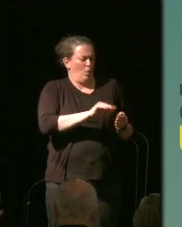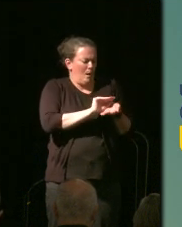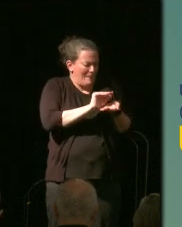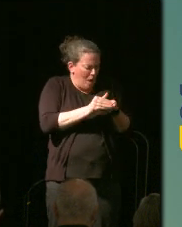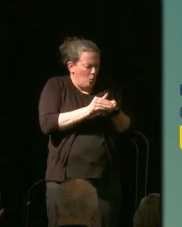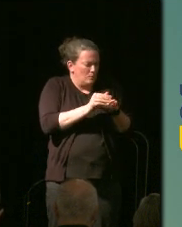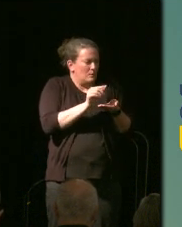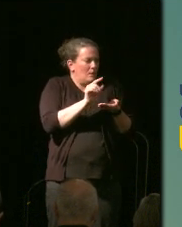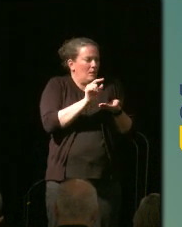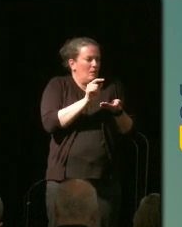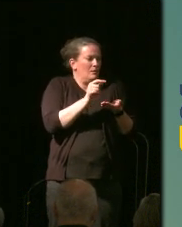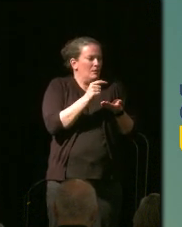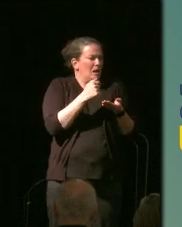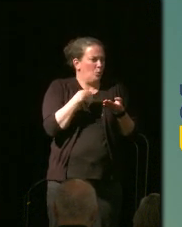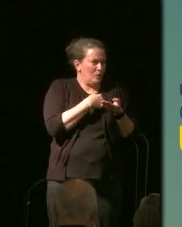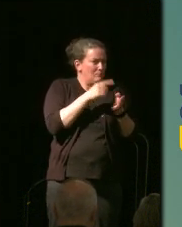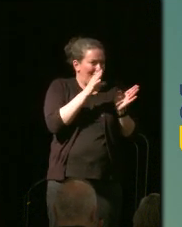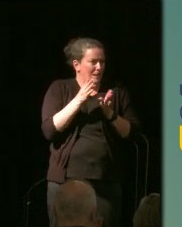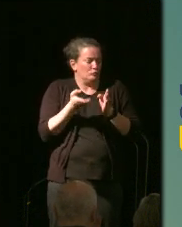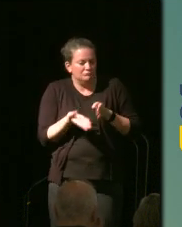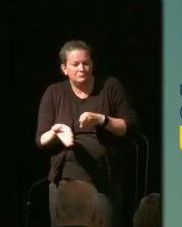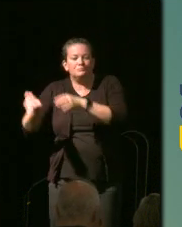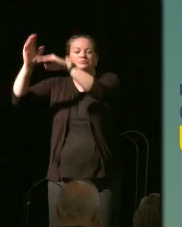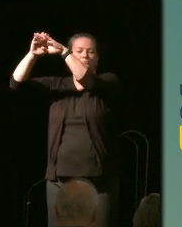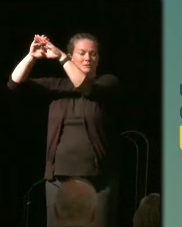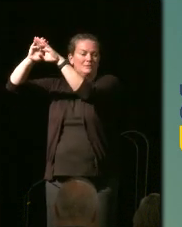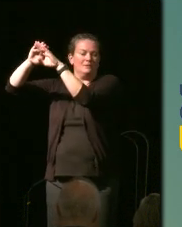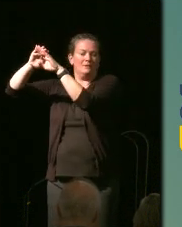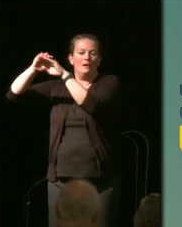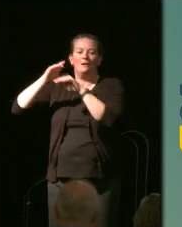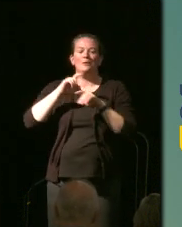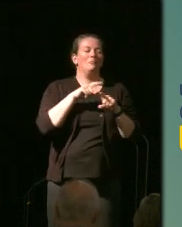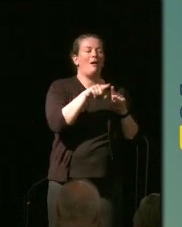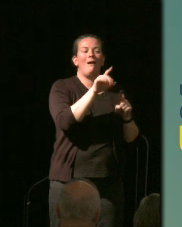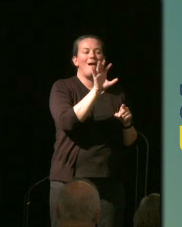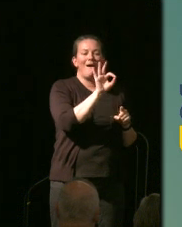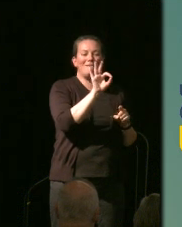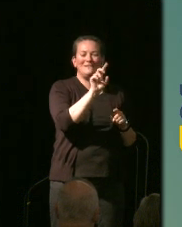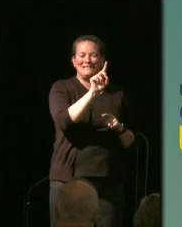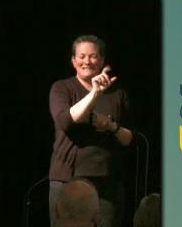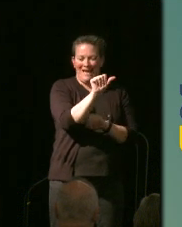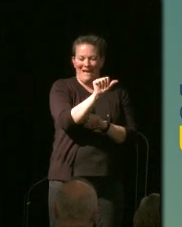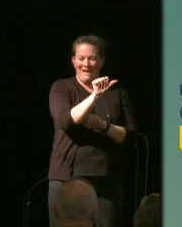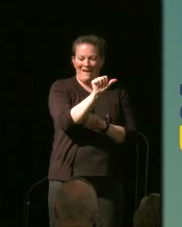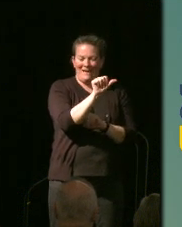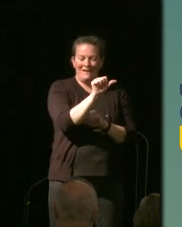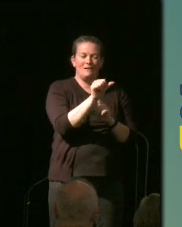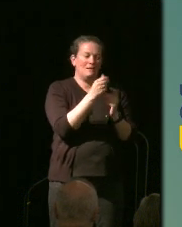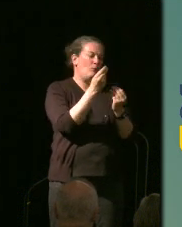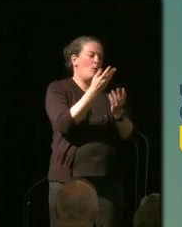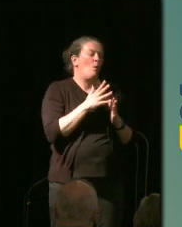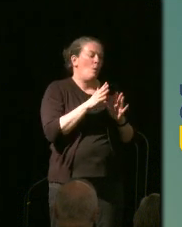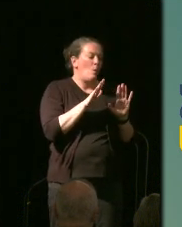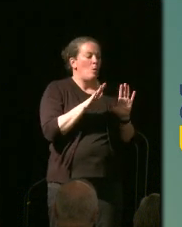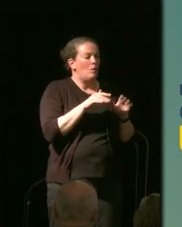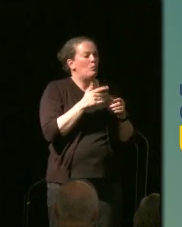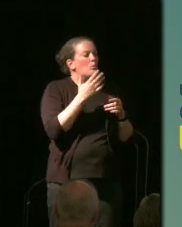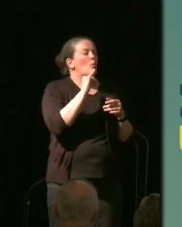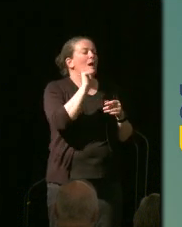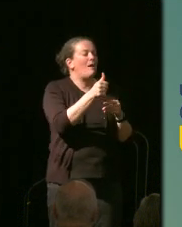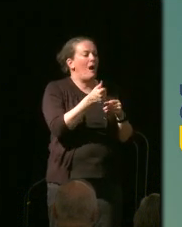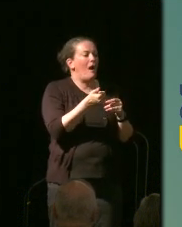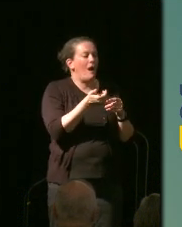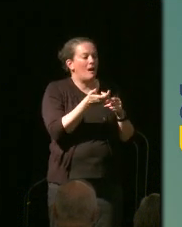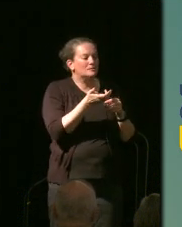data. And they said, well, how about you try 12? And we went, well, we'd love to try 12, but